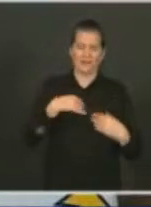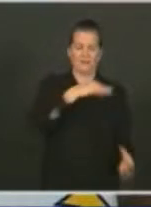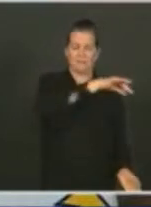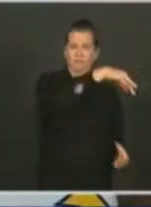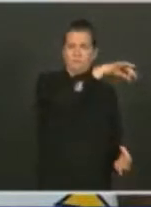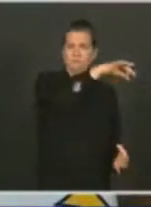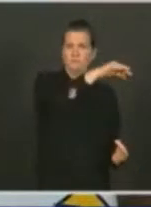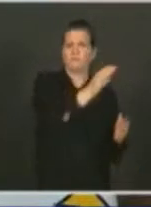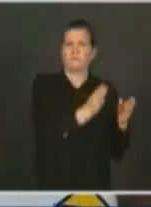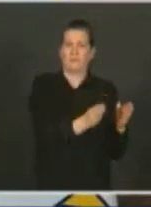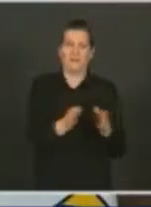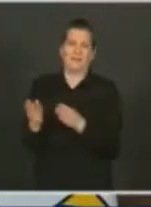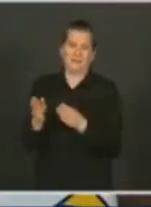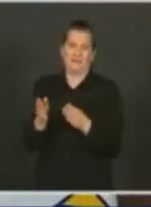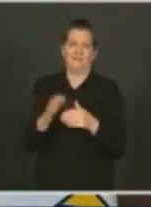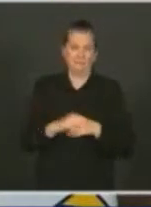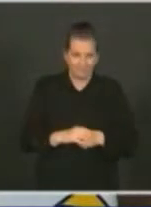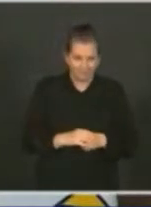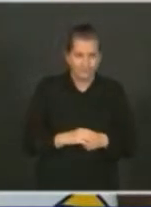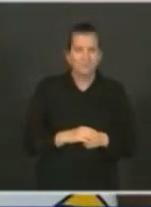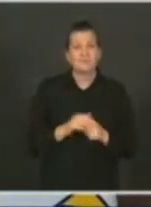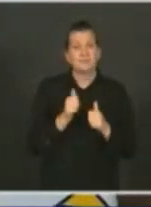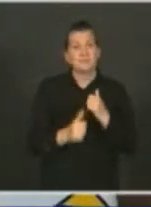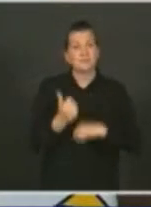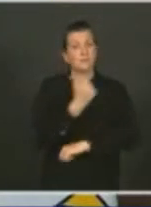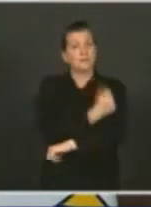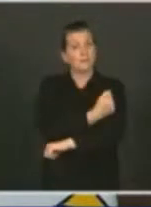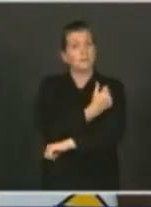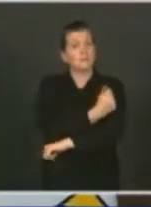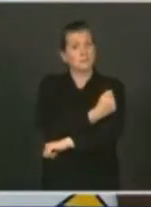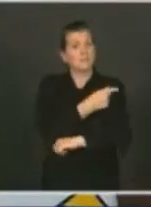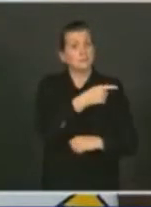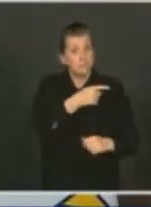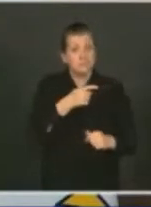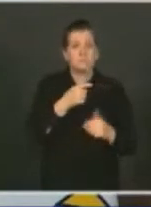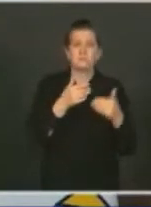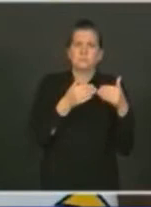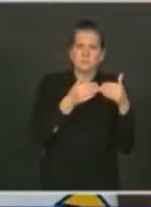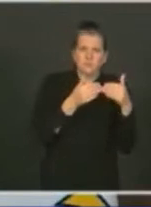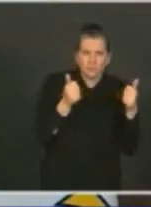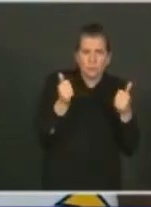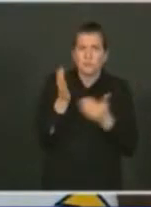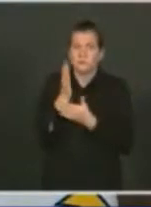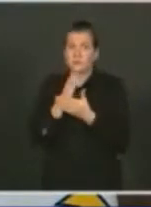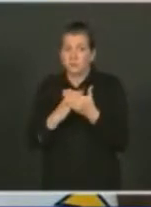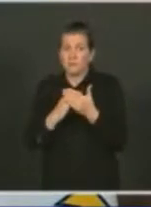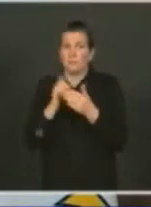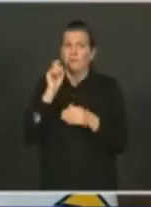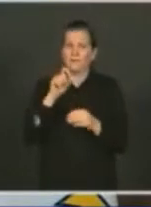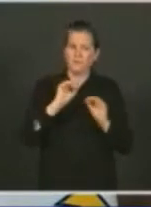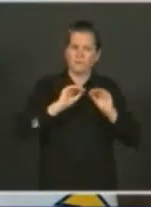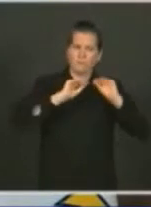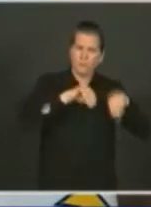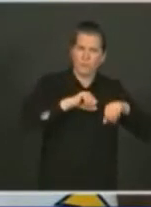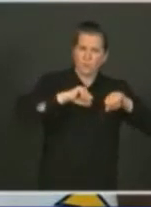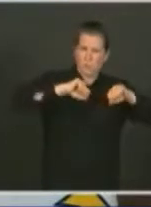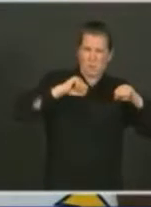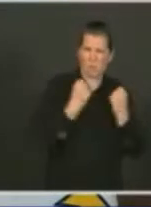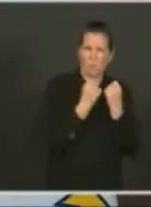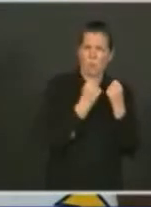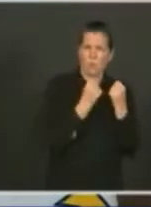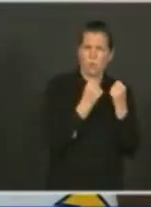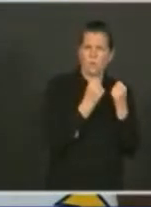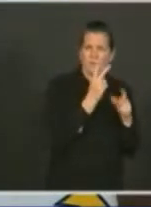Each vaccine has its own requirements. Some have to be stored in particular very cold freezer